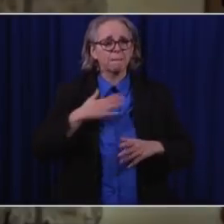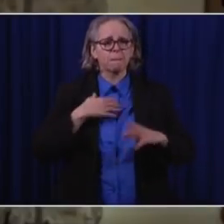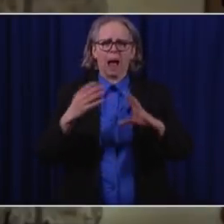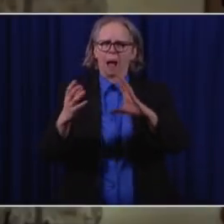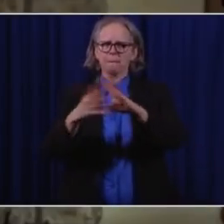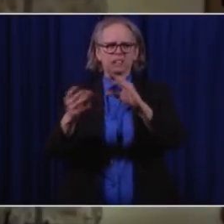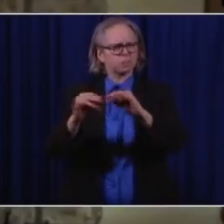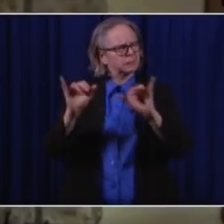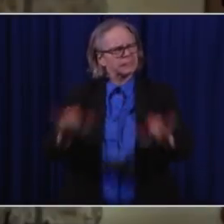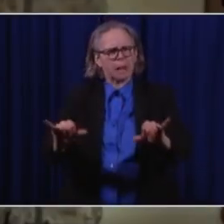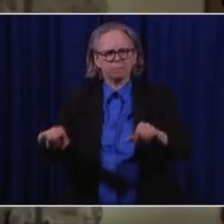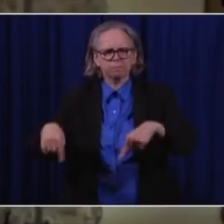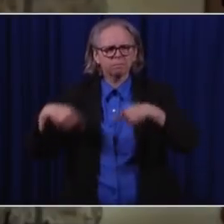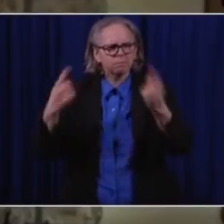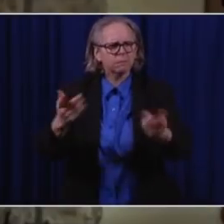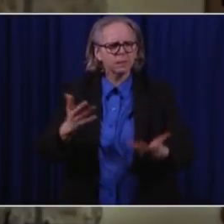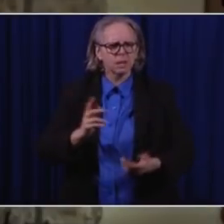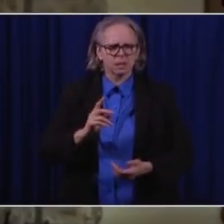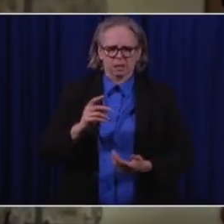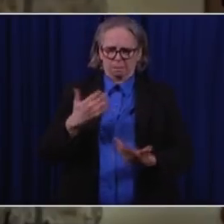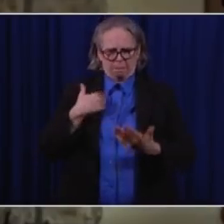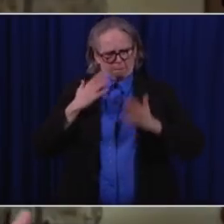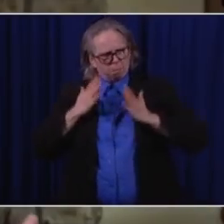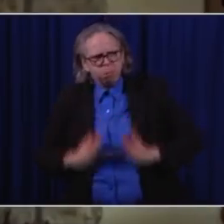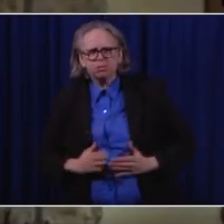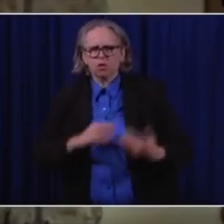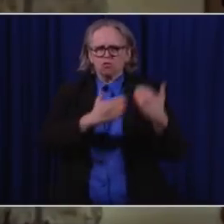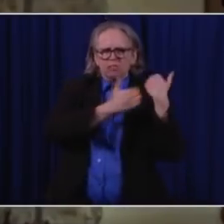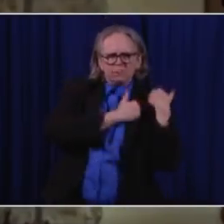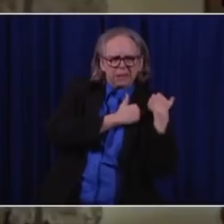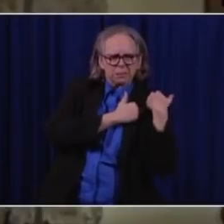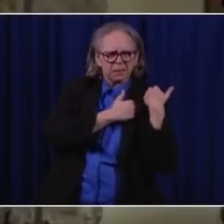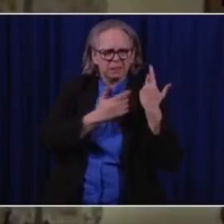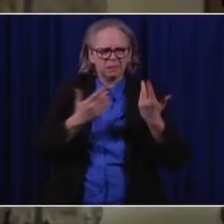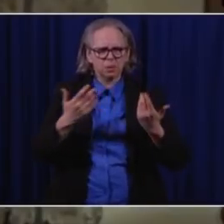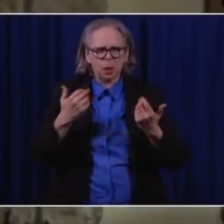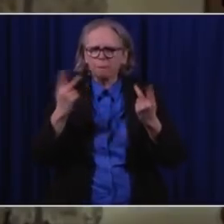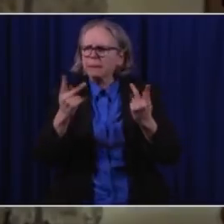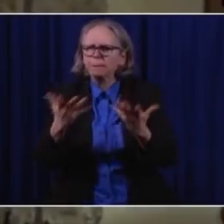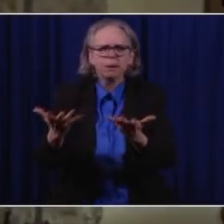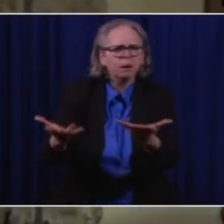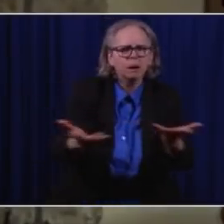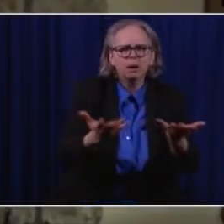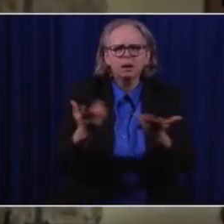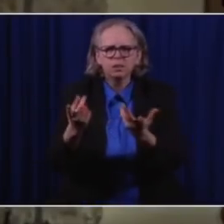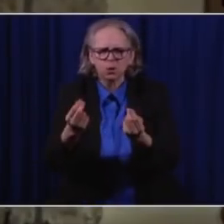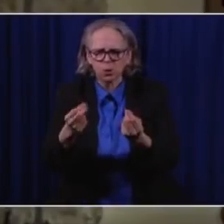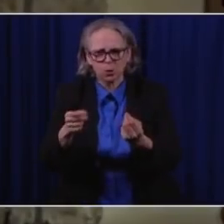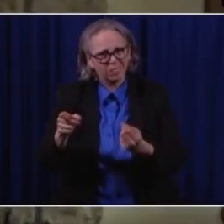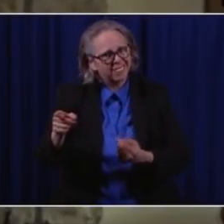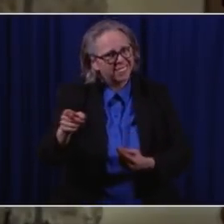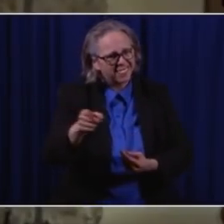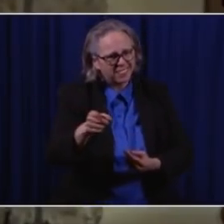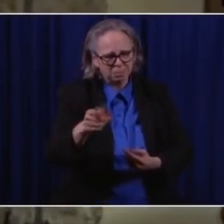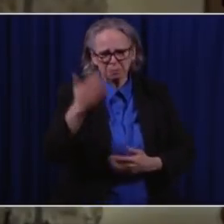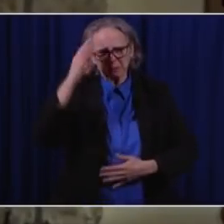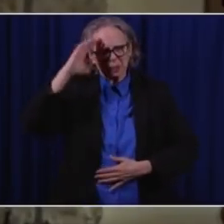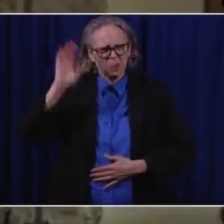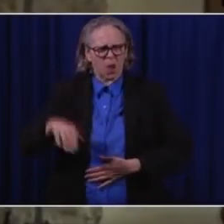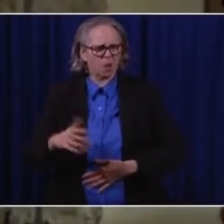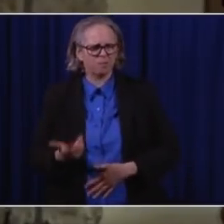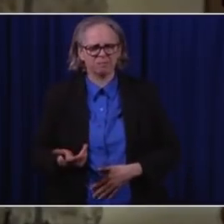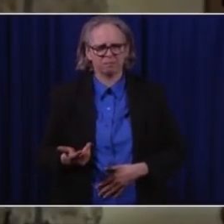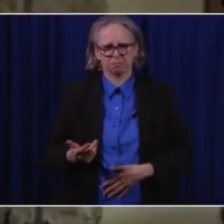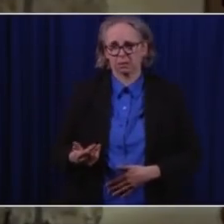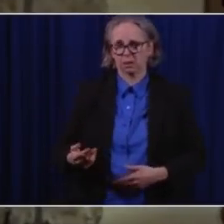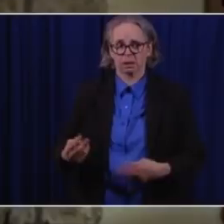and what people do. And I'll tell you, I know that not everybody sits at home and watches these press conferences, but listening to the